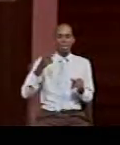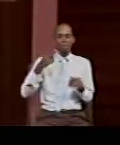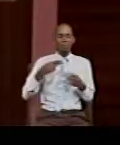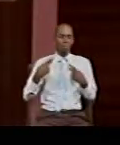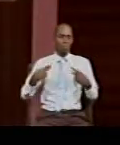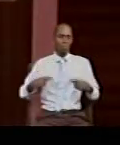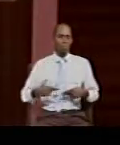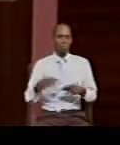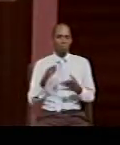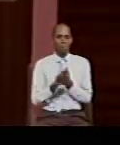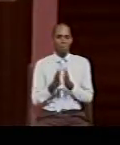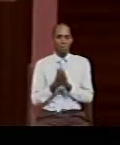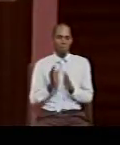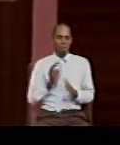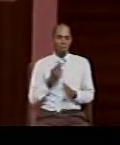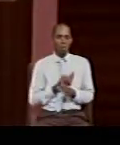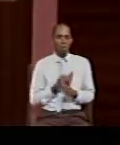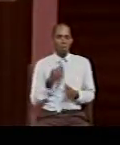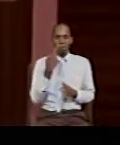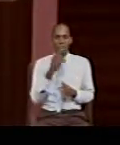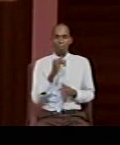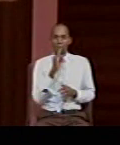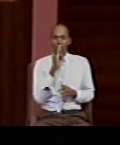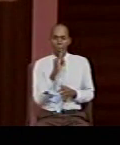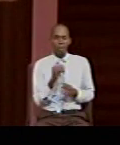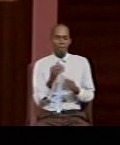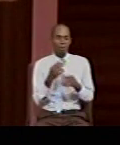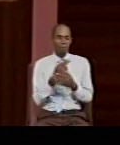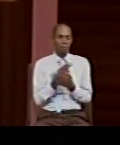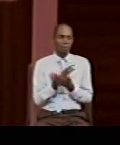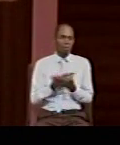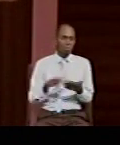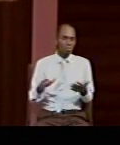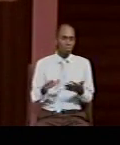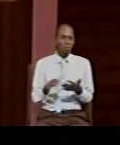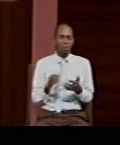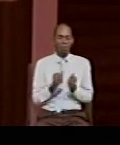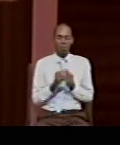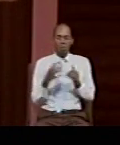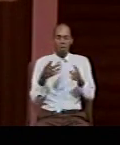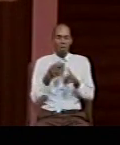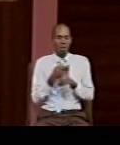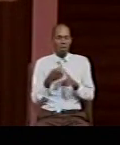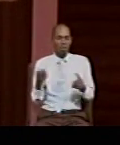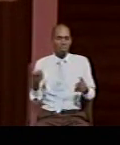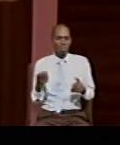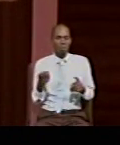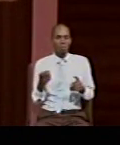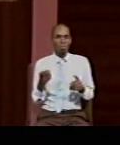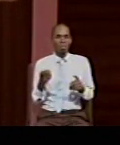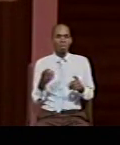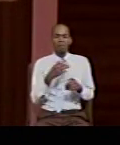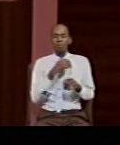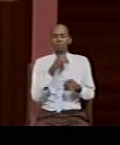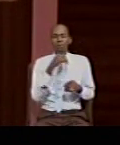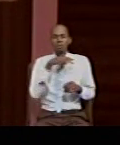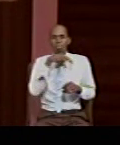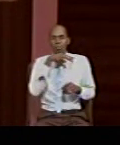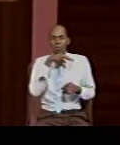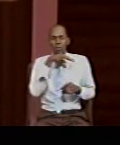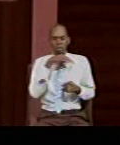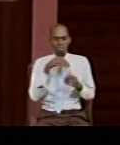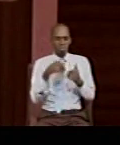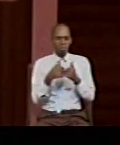us, who is holy, harmless, undefiled, separate